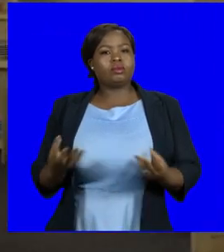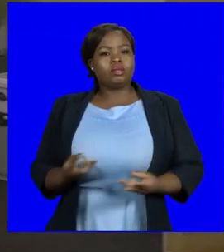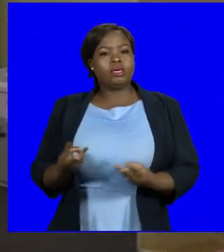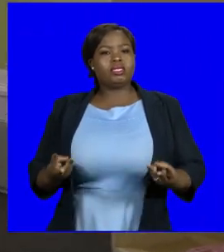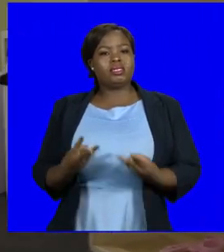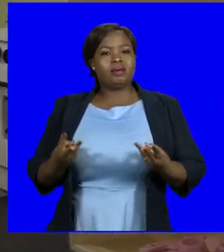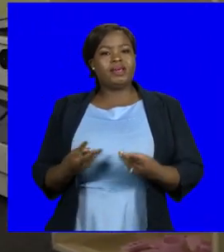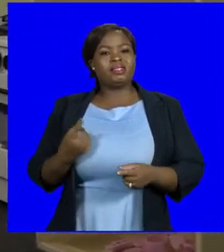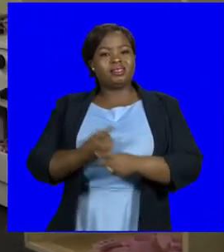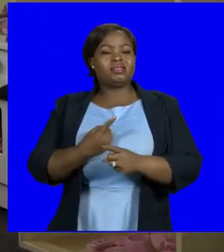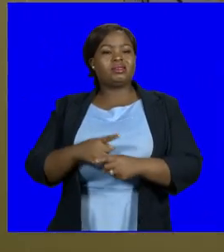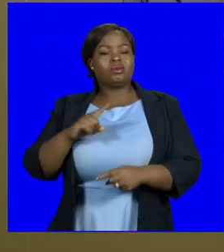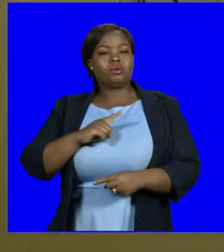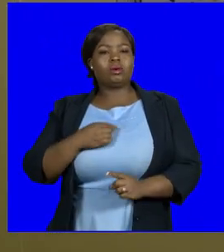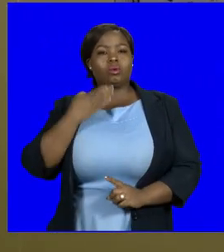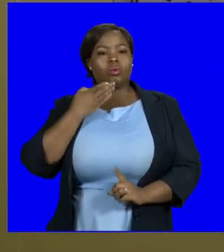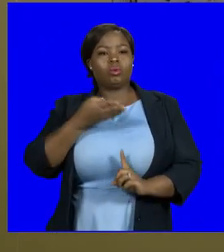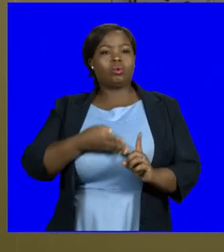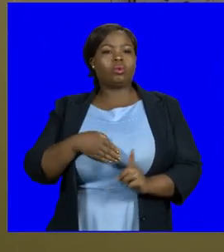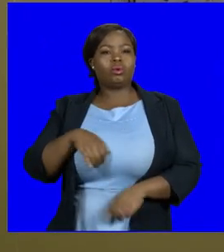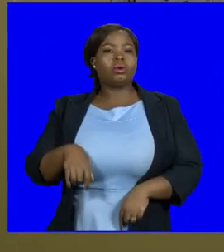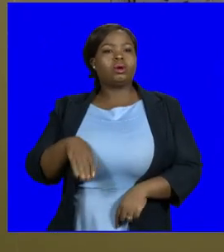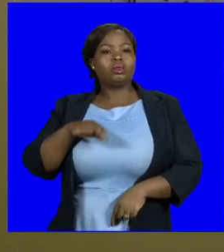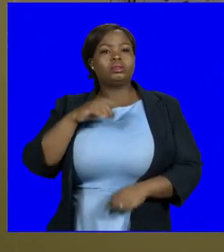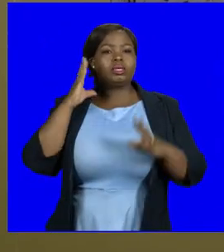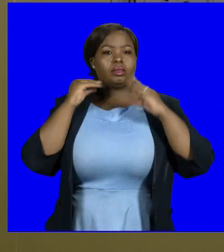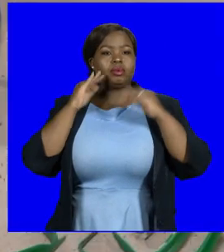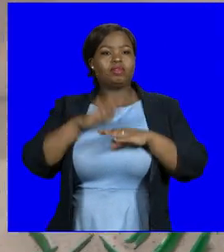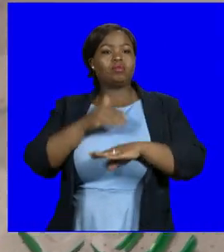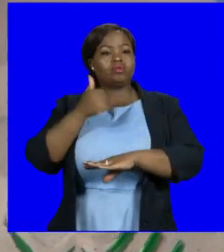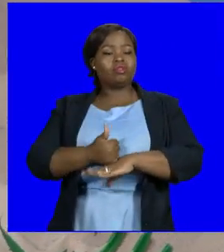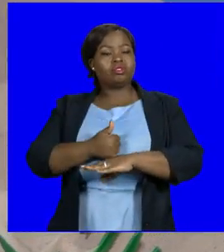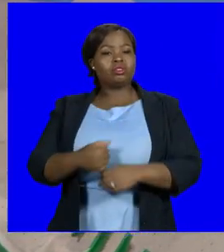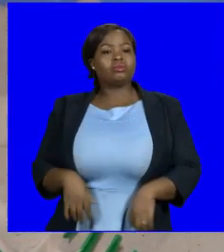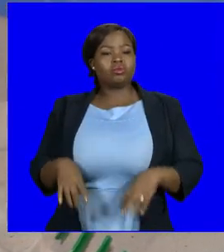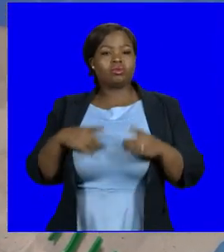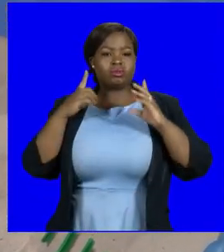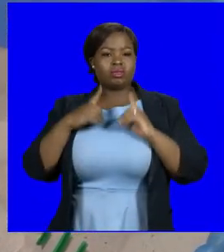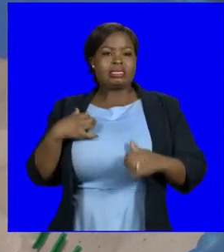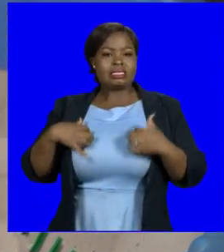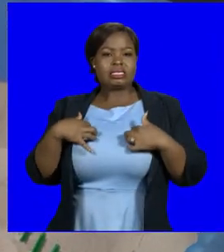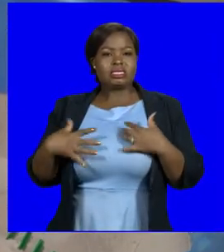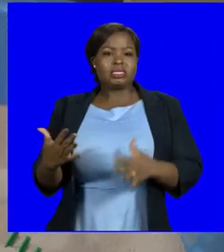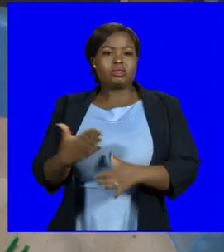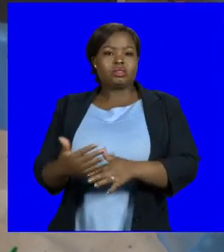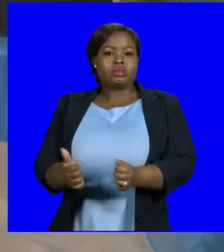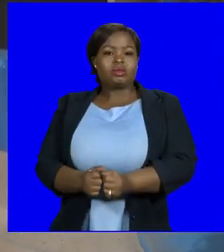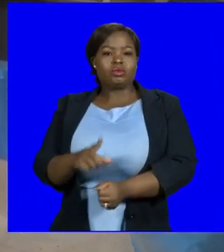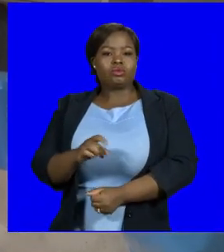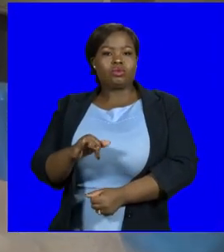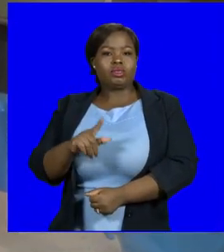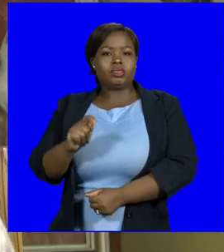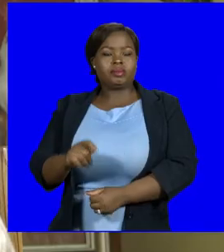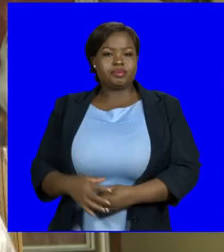child abuse, head by Daleen, the bishop of Teddy Bear Foundation, is excited to be working with the likes of du Toit, an icon in South